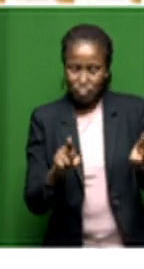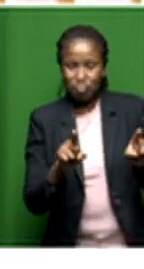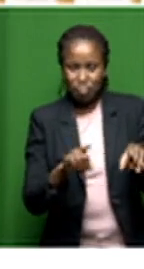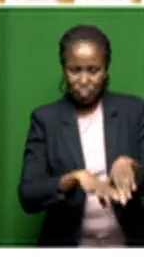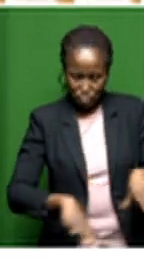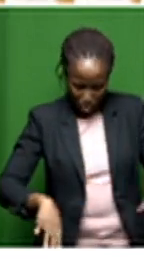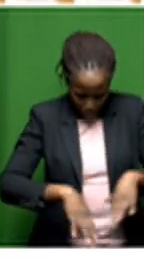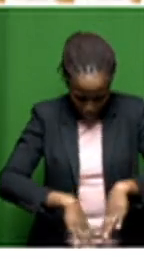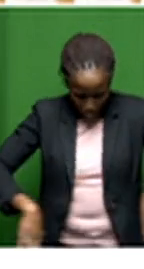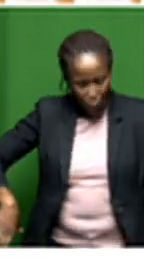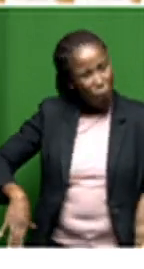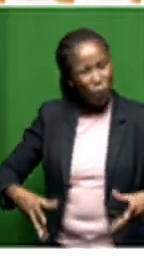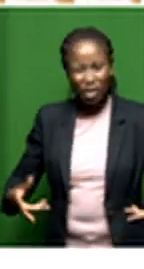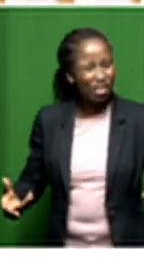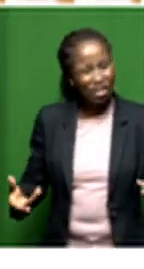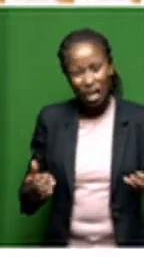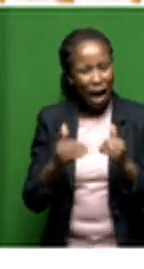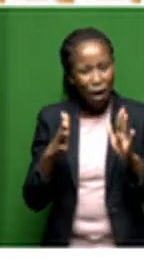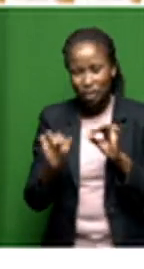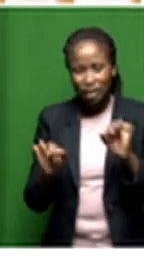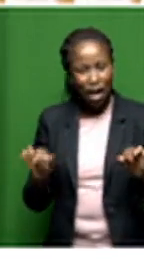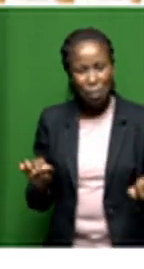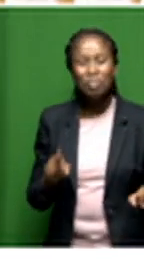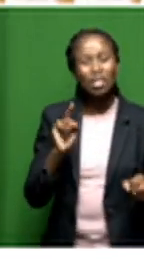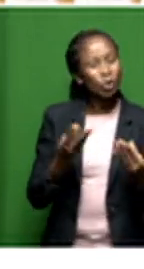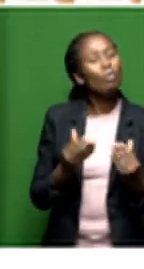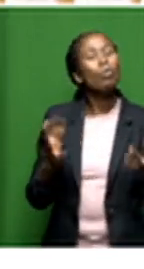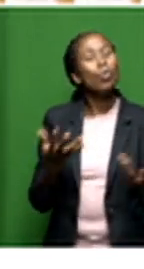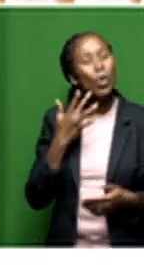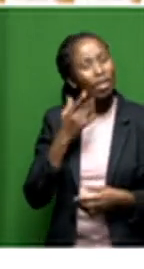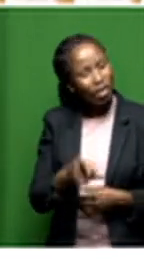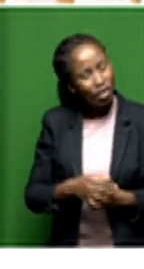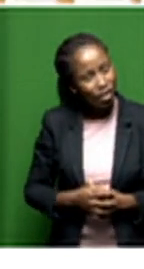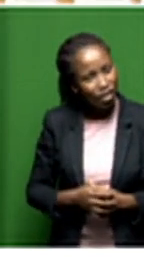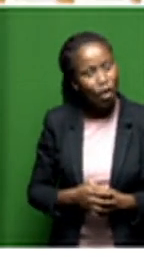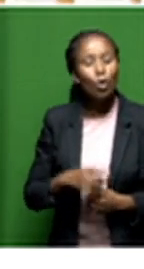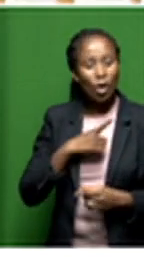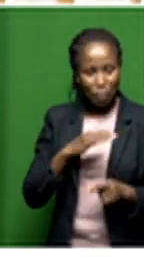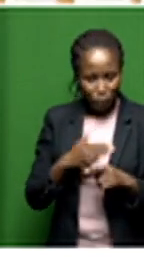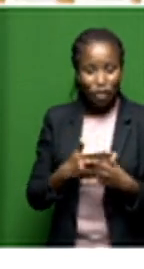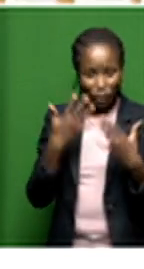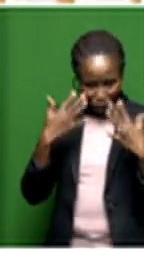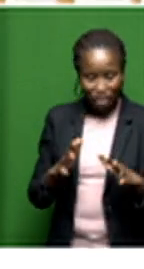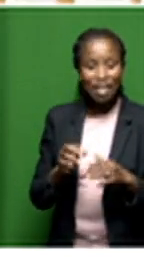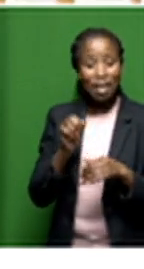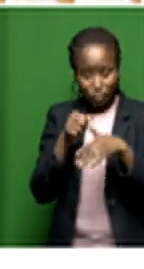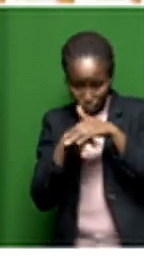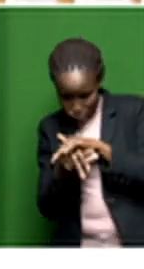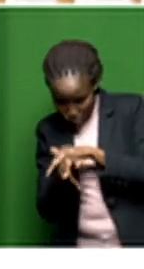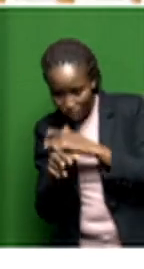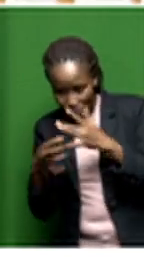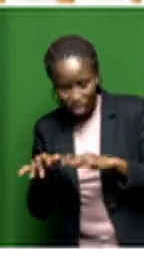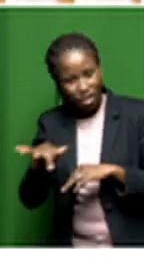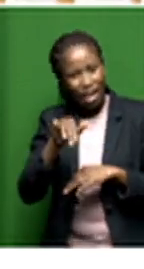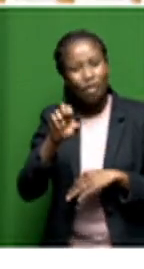on their doorsteps, in their backyards. When will this be addressed? Because we've done broadcasts in Emfuleni and it seems the situation